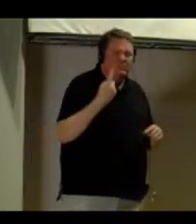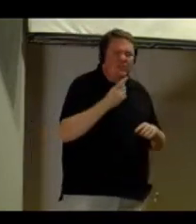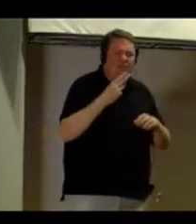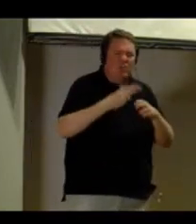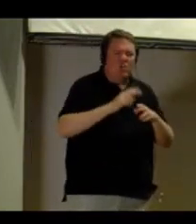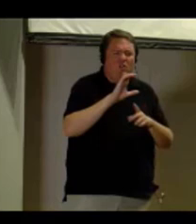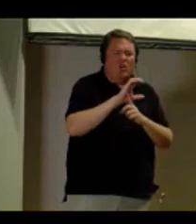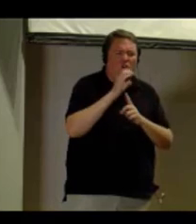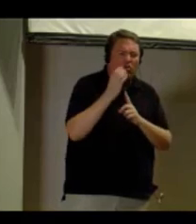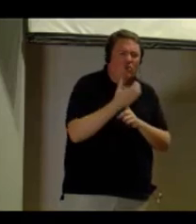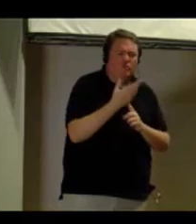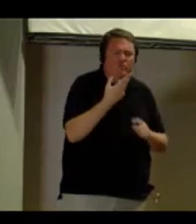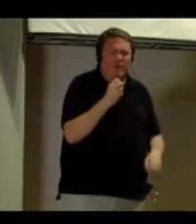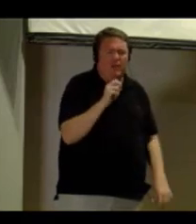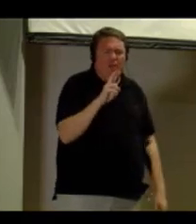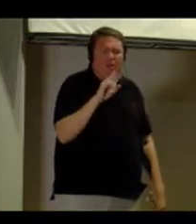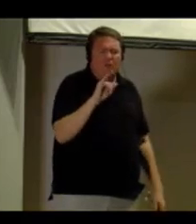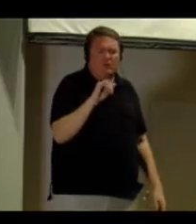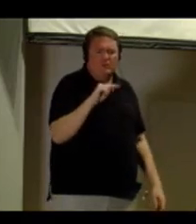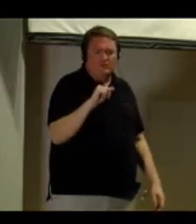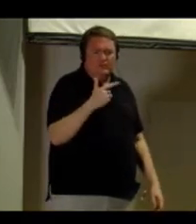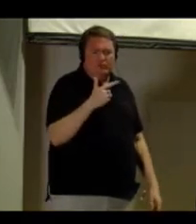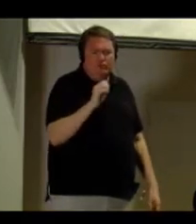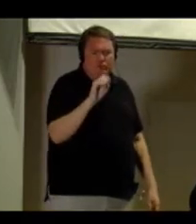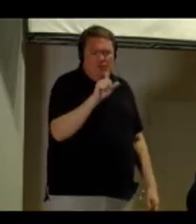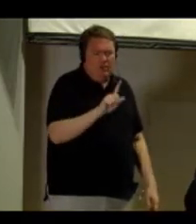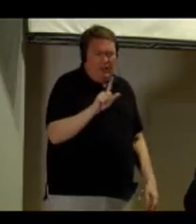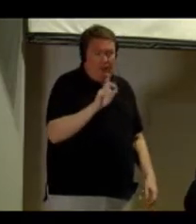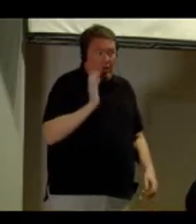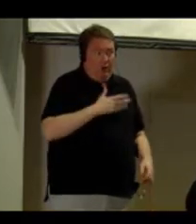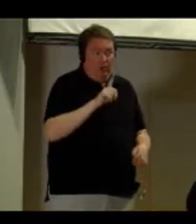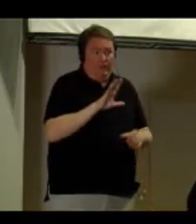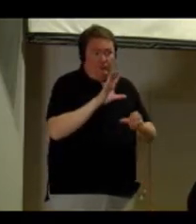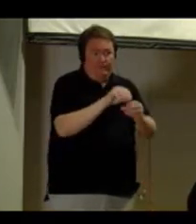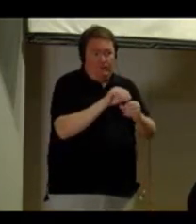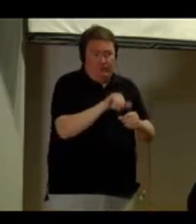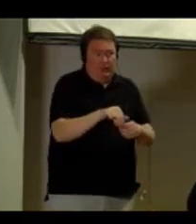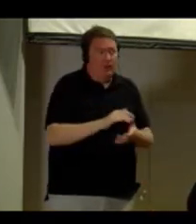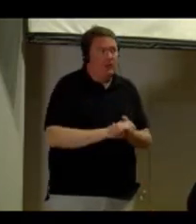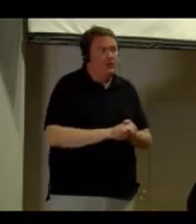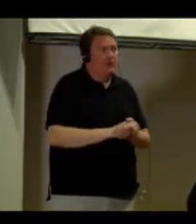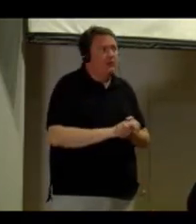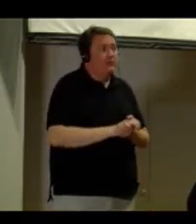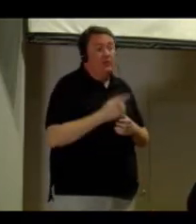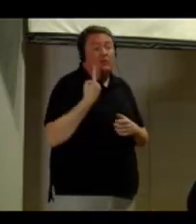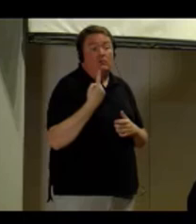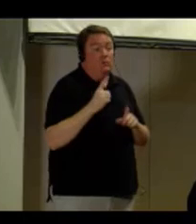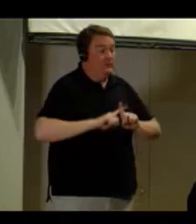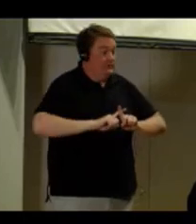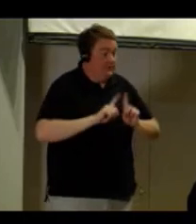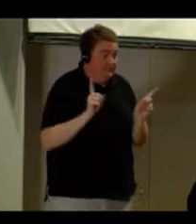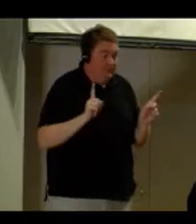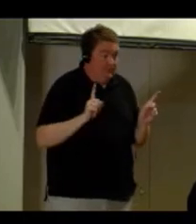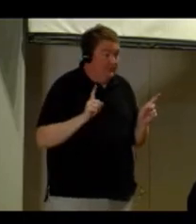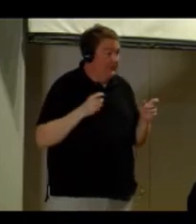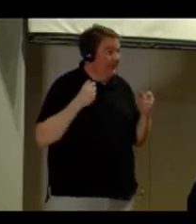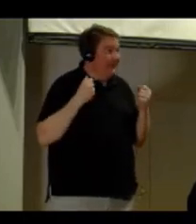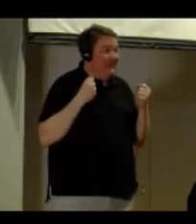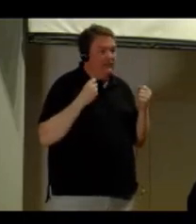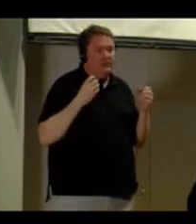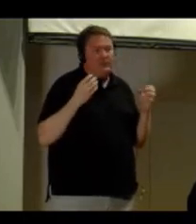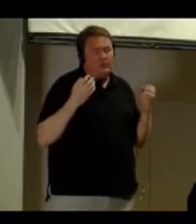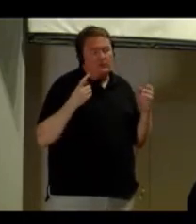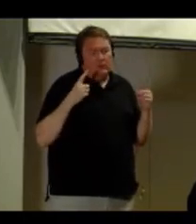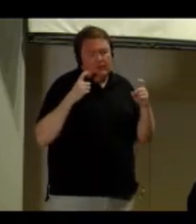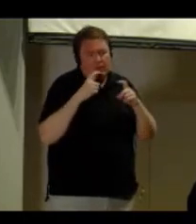Heritage Library that our library is involved in, but one of the differences is that there's a lot more